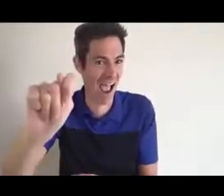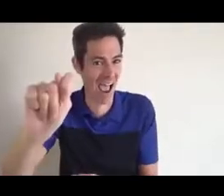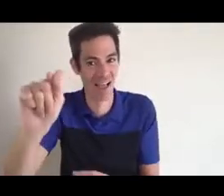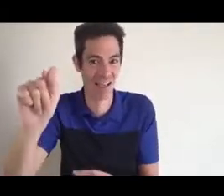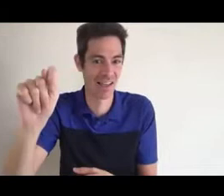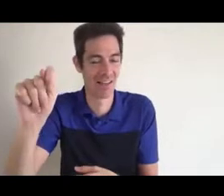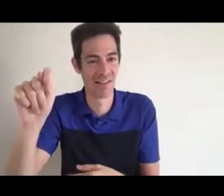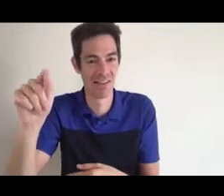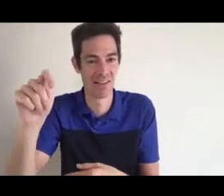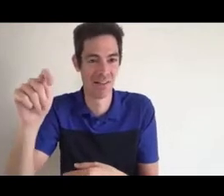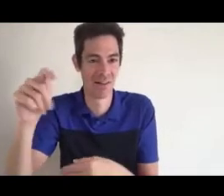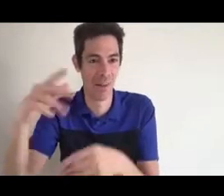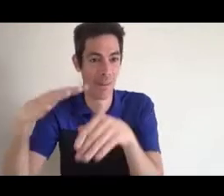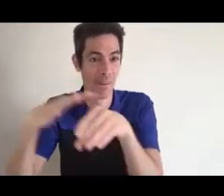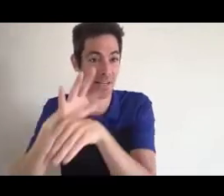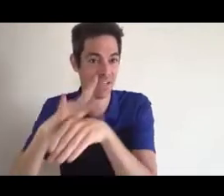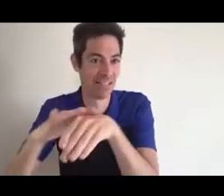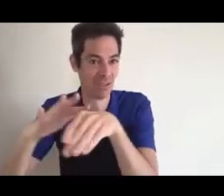Dance at